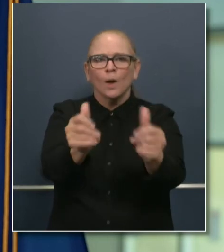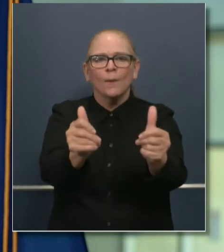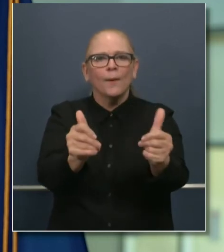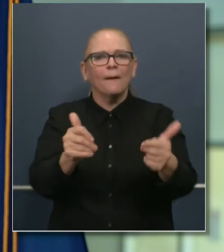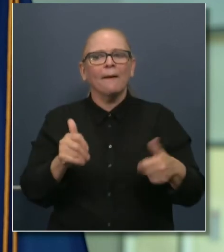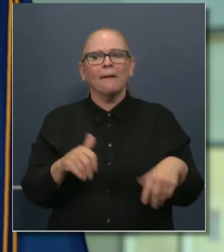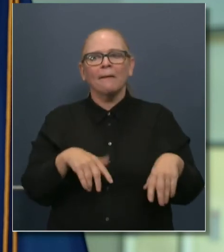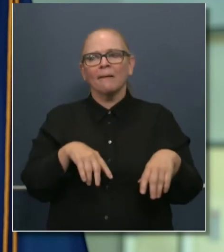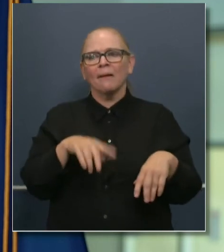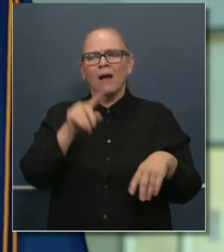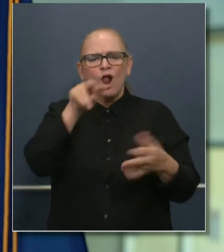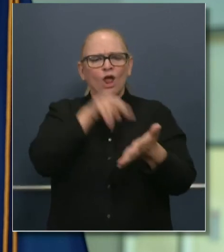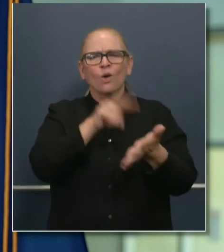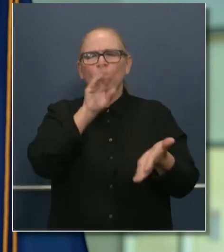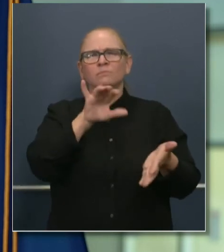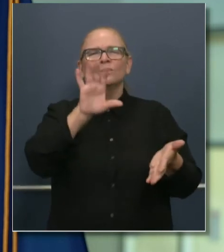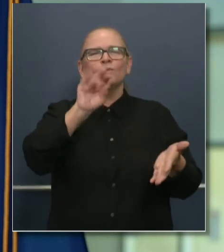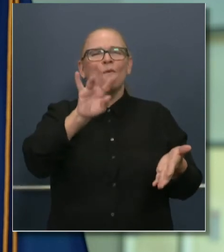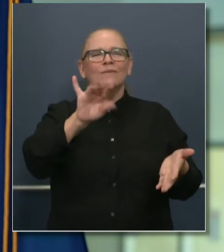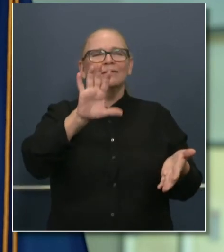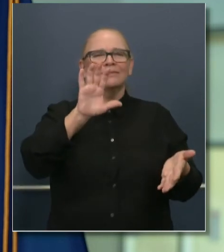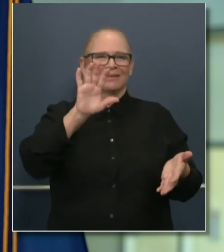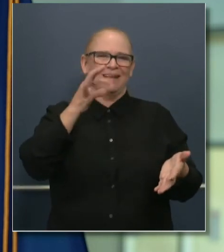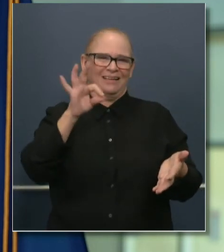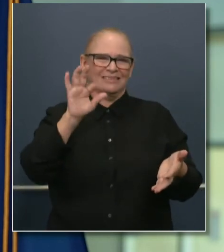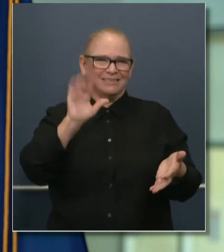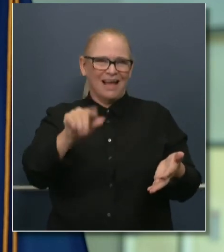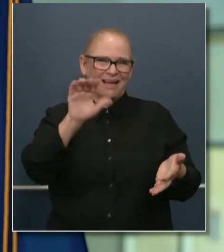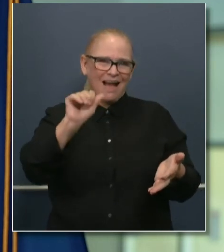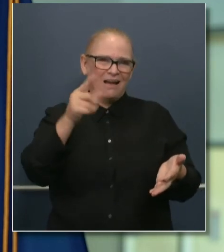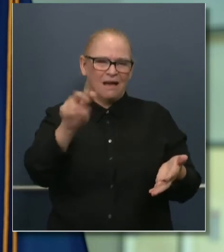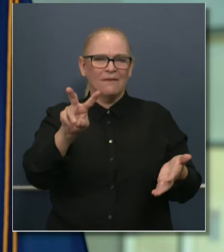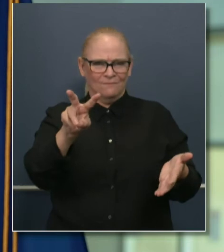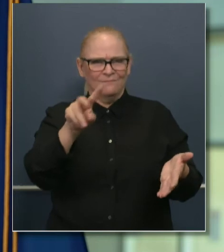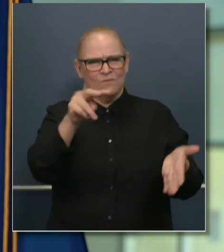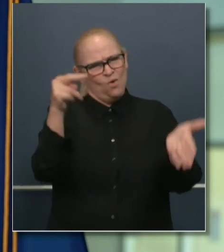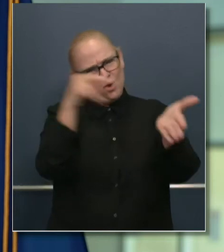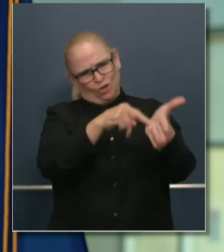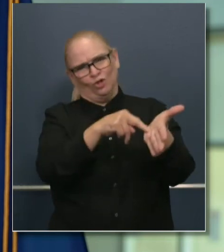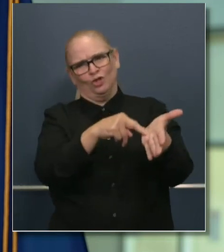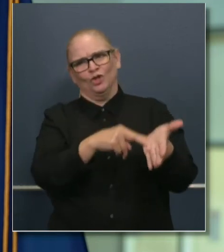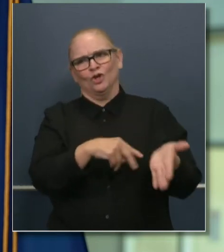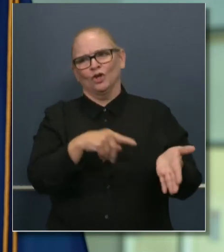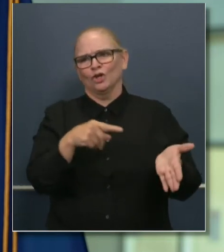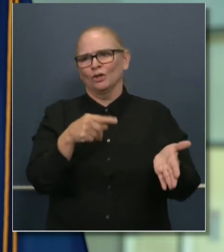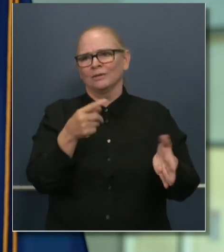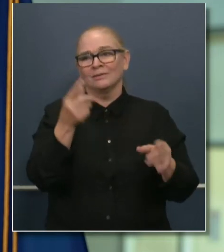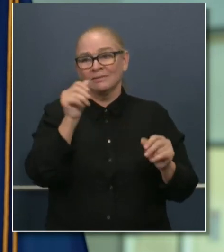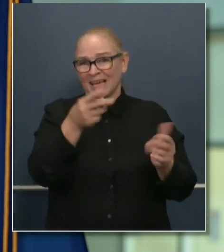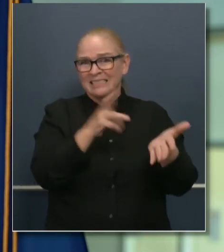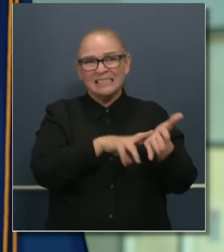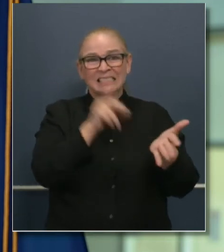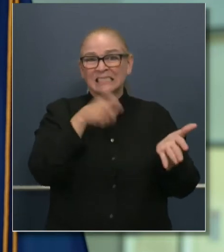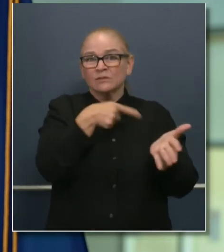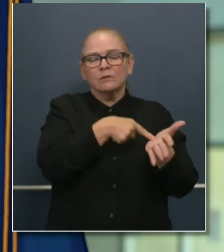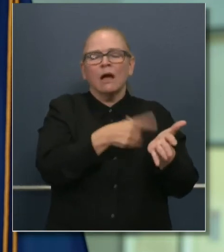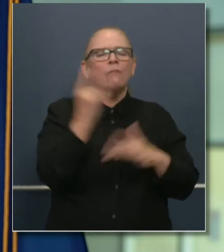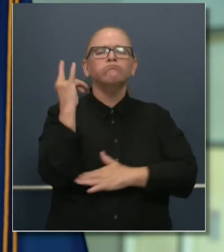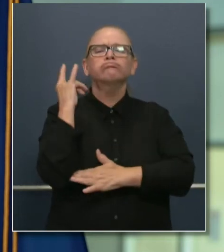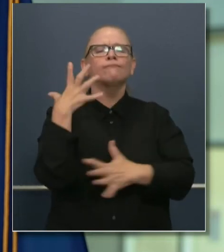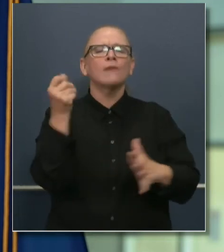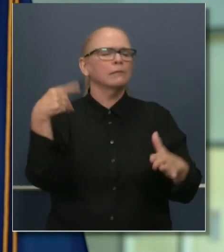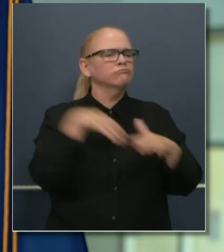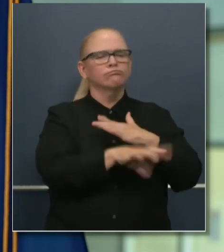gov.ca.gov website. Go to our testing page and sign up for a test there. We think that should happen immediately. If you are a